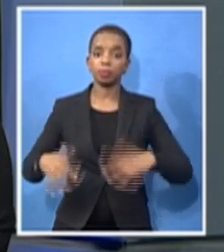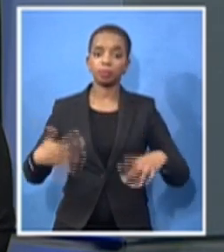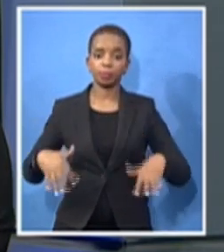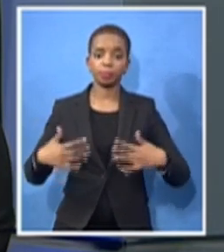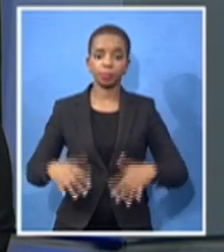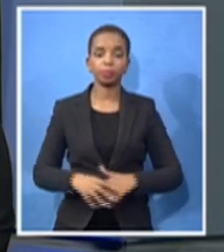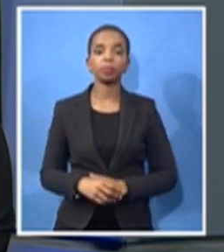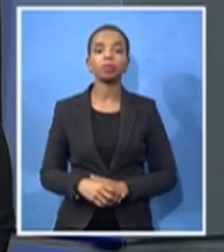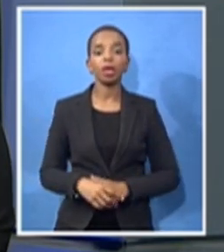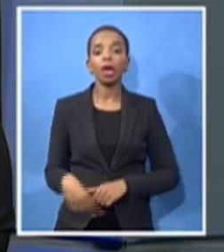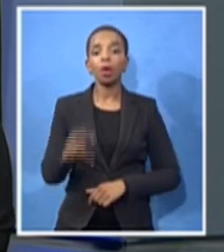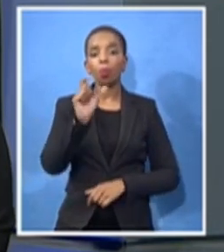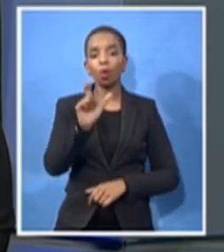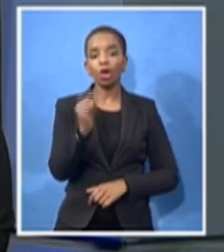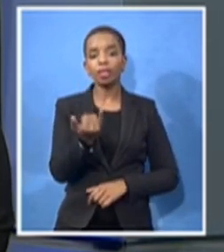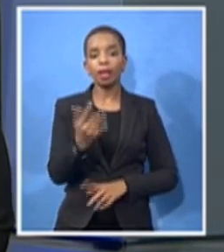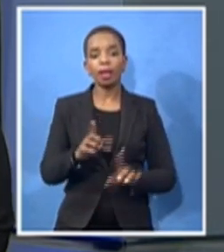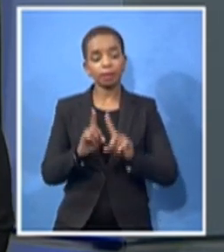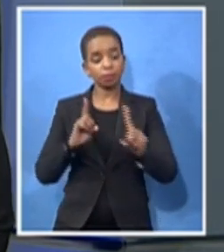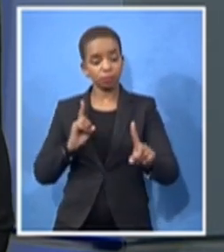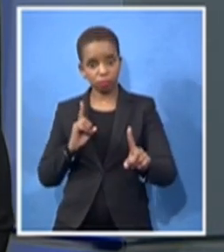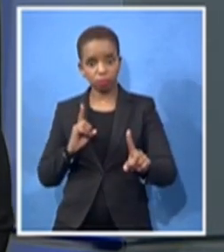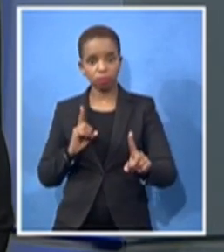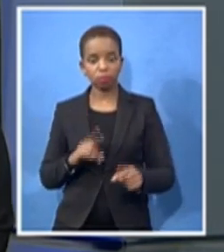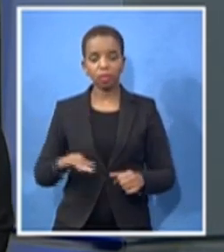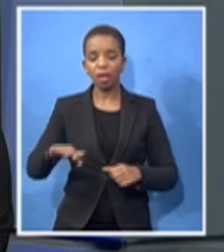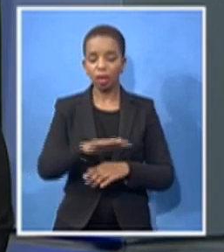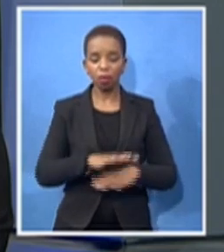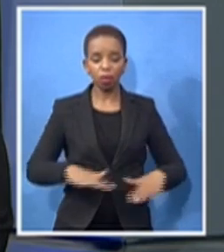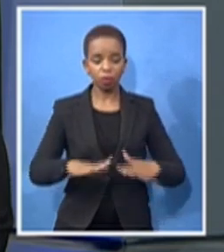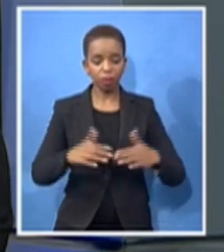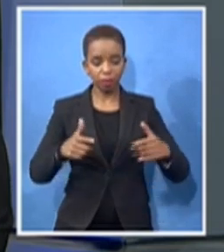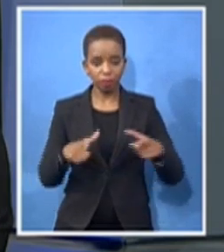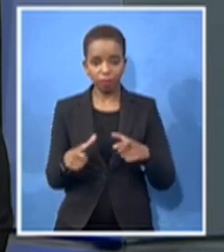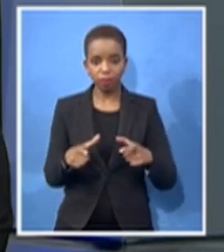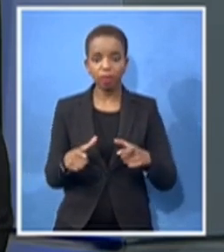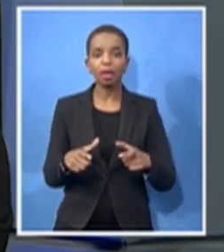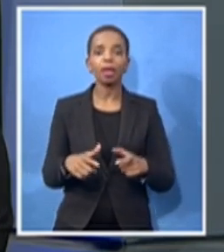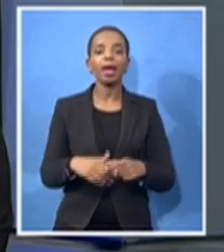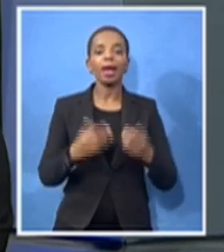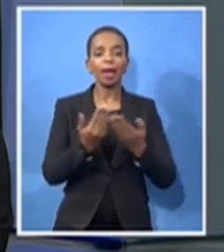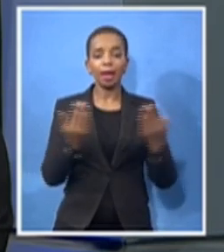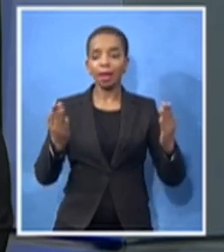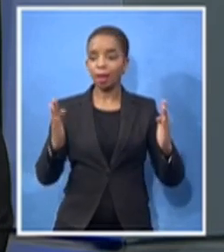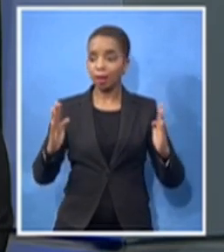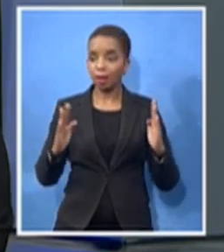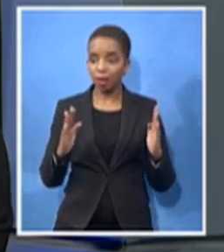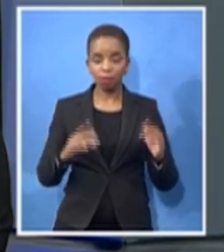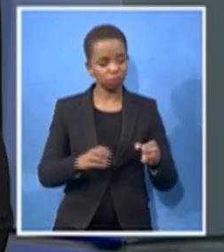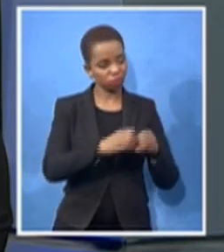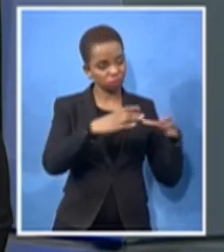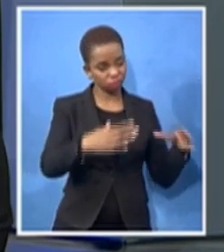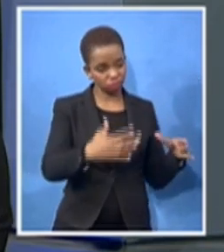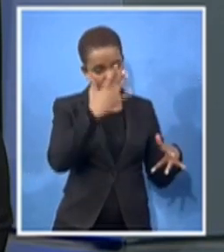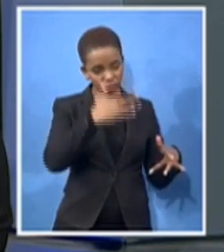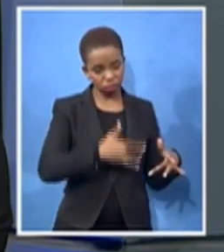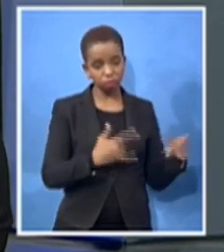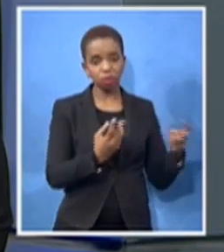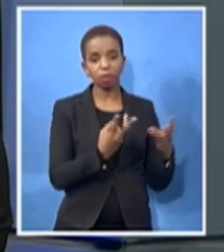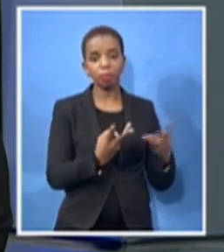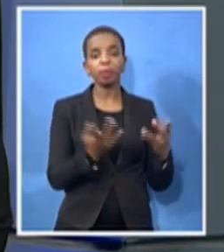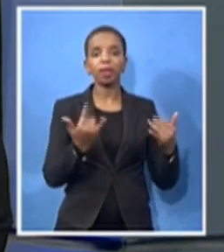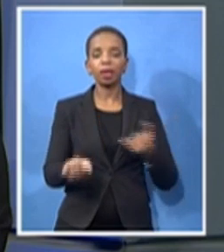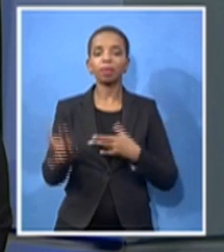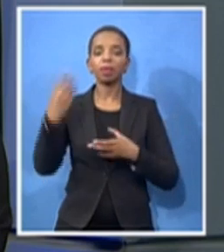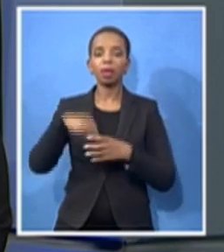zones, epicenters, isolation and quarantine are now part of our vocabulary. But what do they all mean? Are people